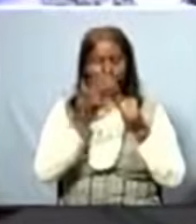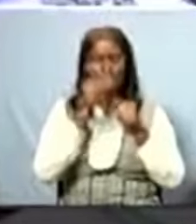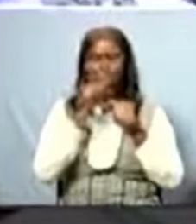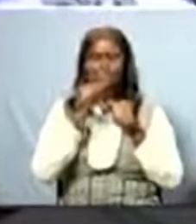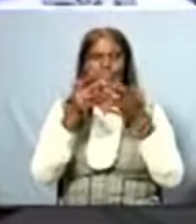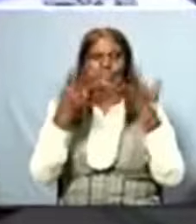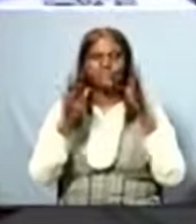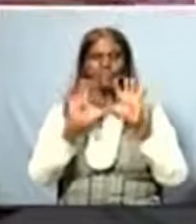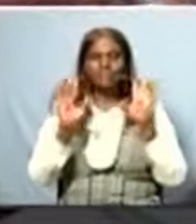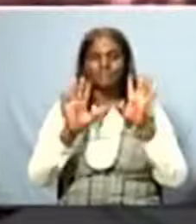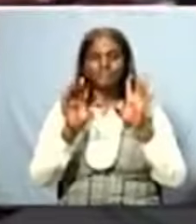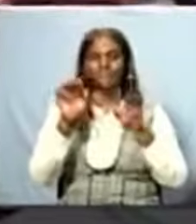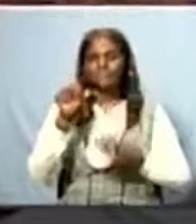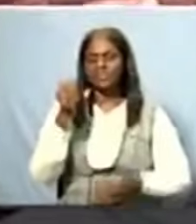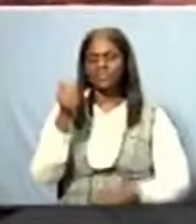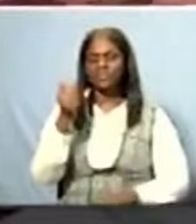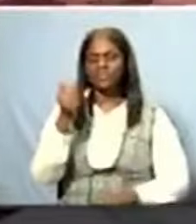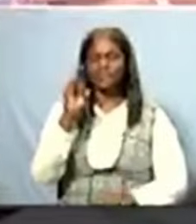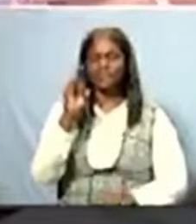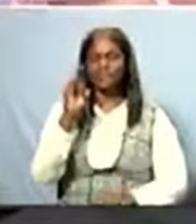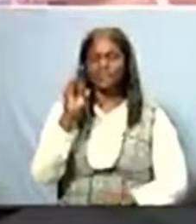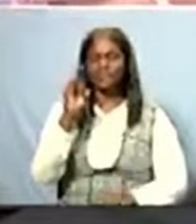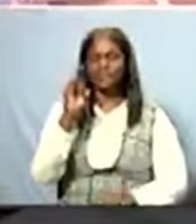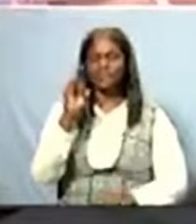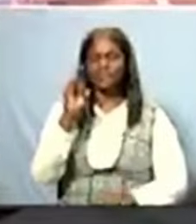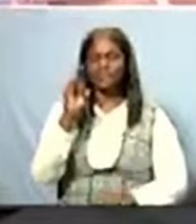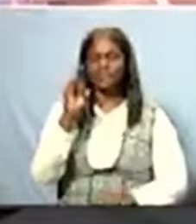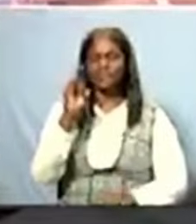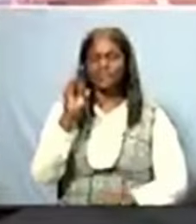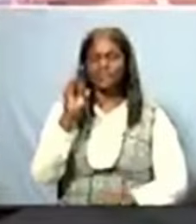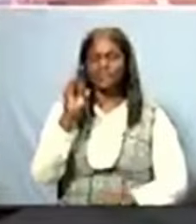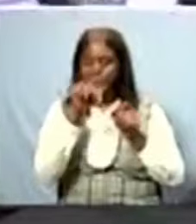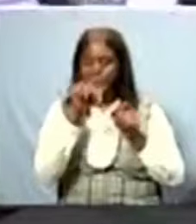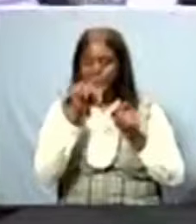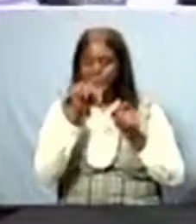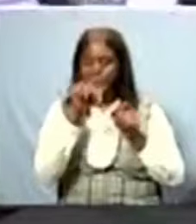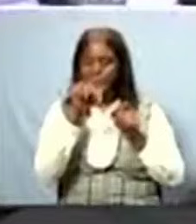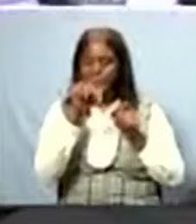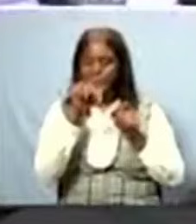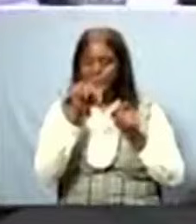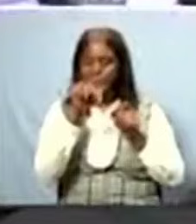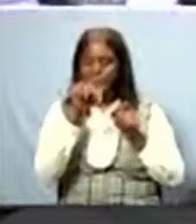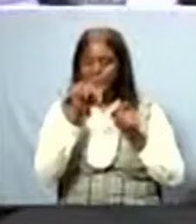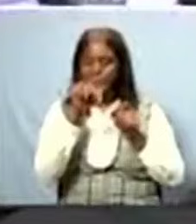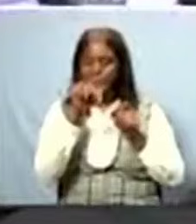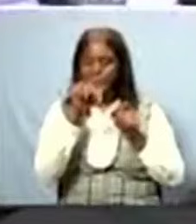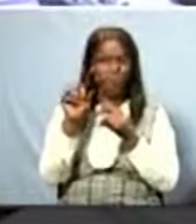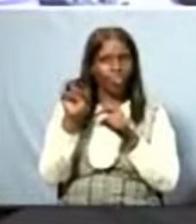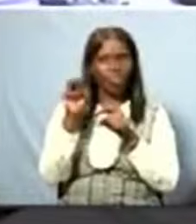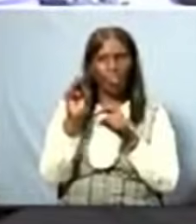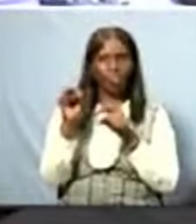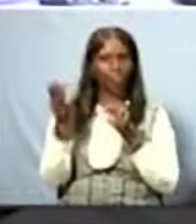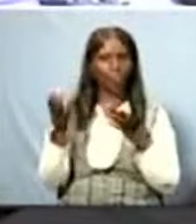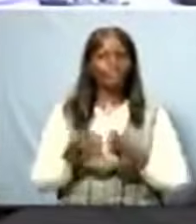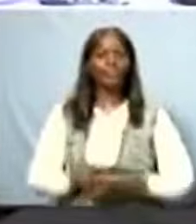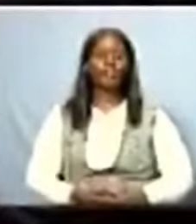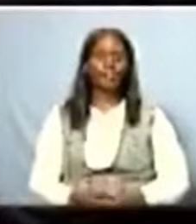track. Honorable Sabah asked a question on the PR system, so did Honorable Nkombo. Yes.